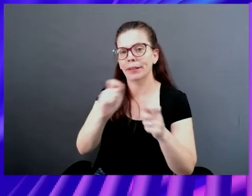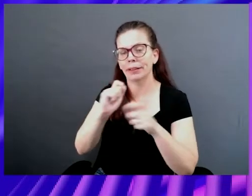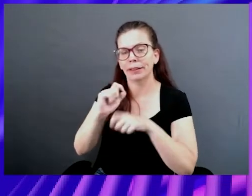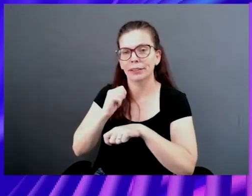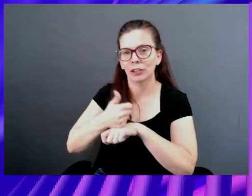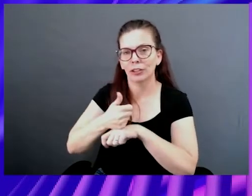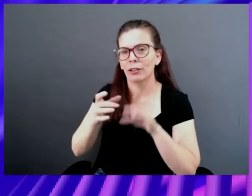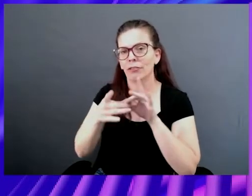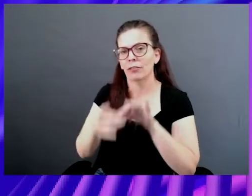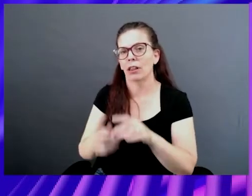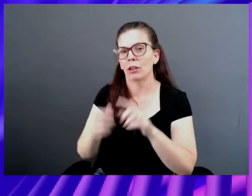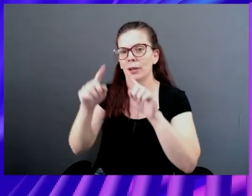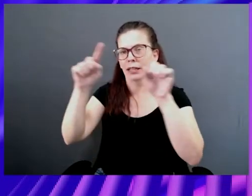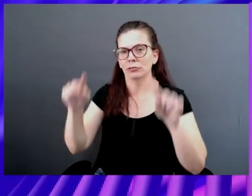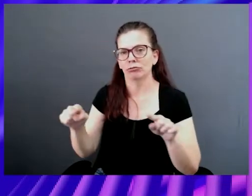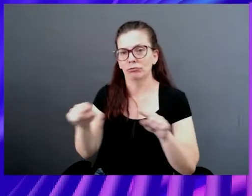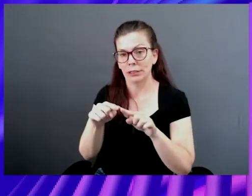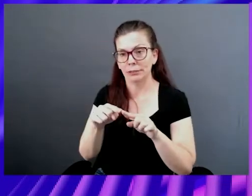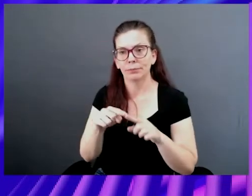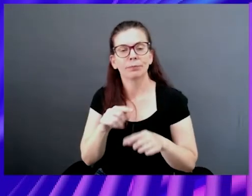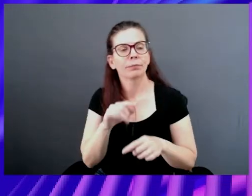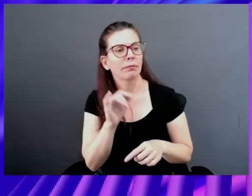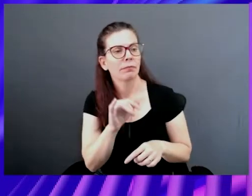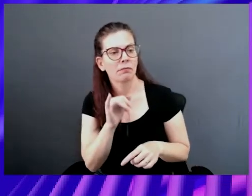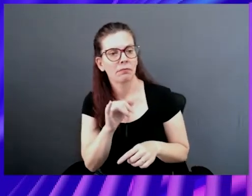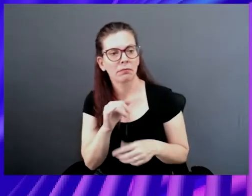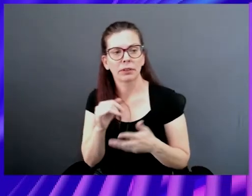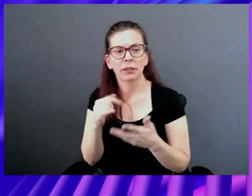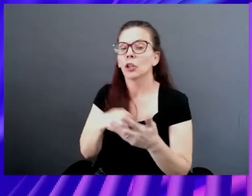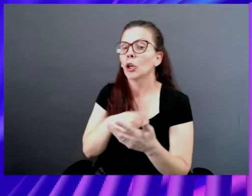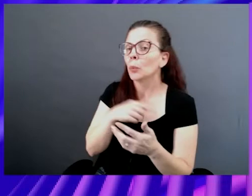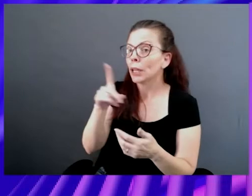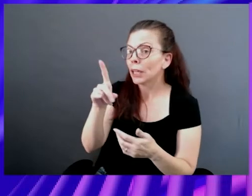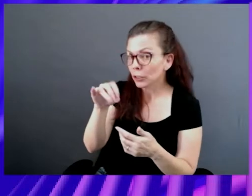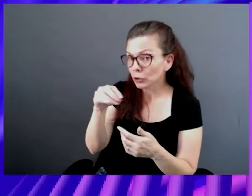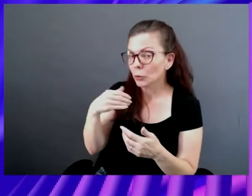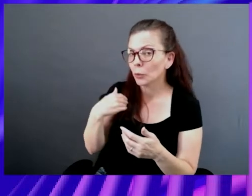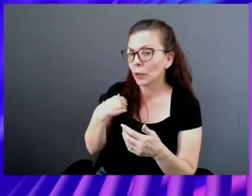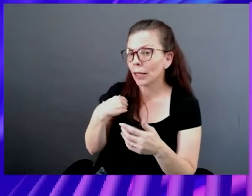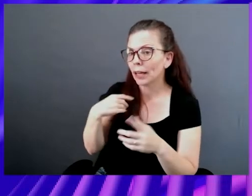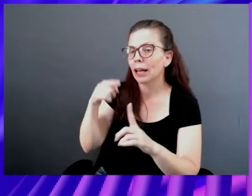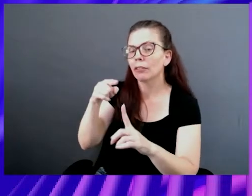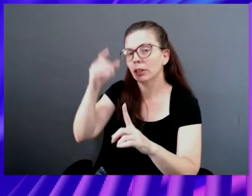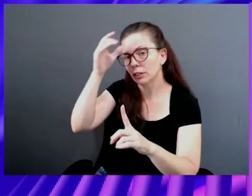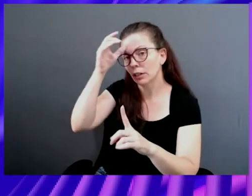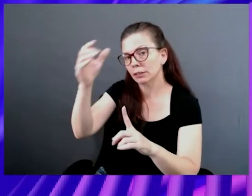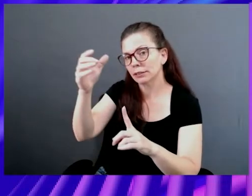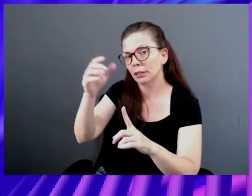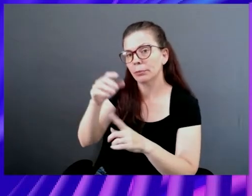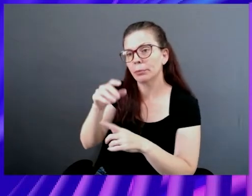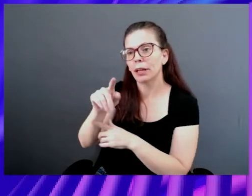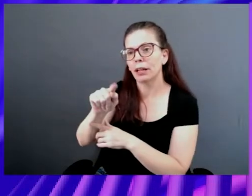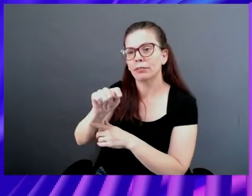screen. Okay. Now we do have also the concept of type hints because